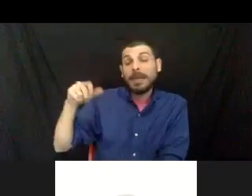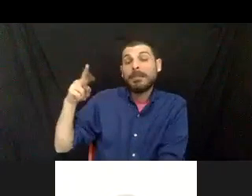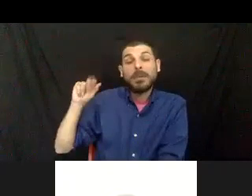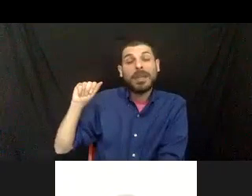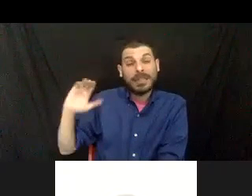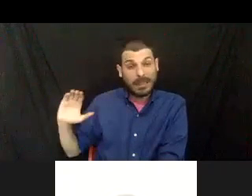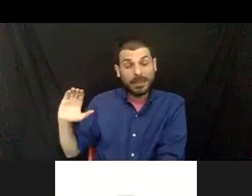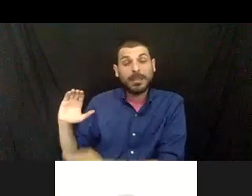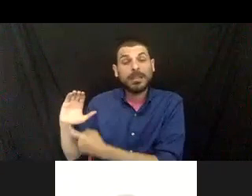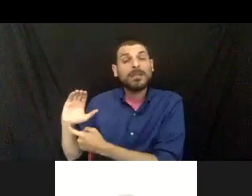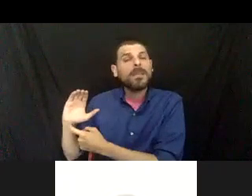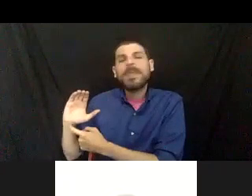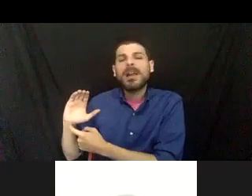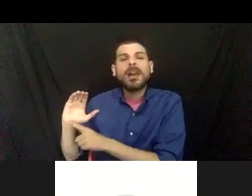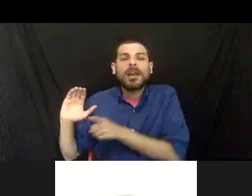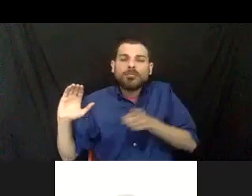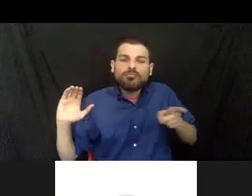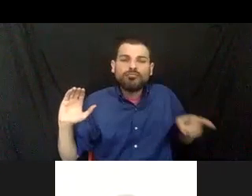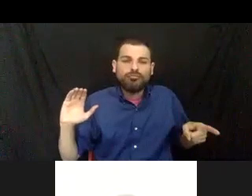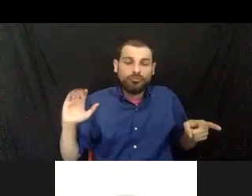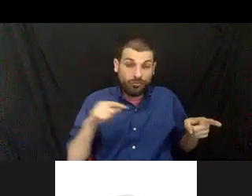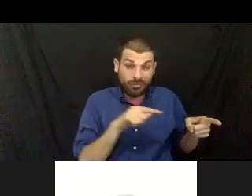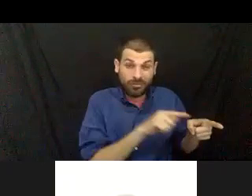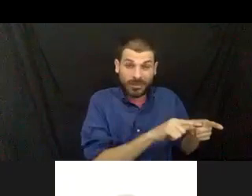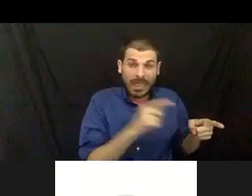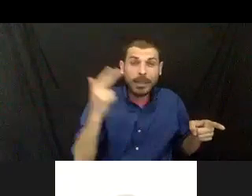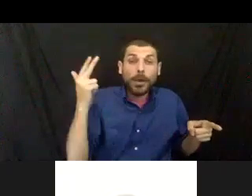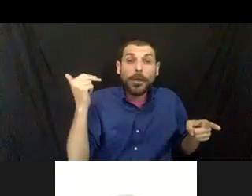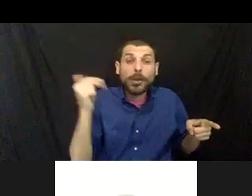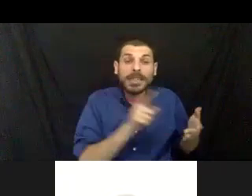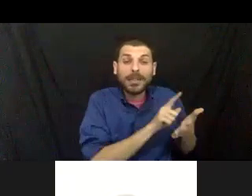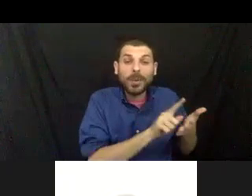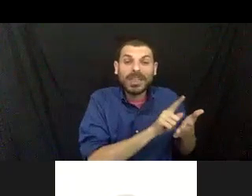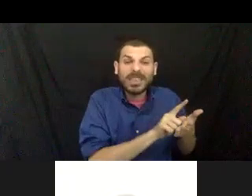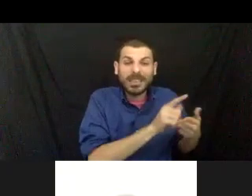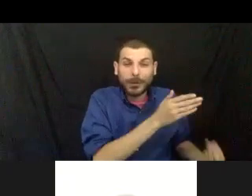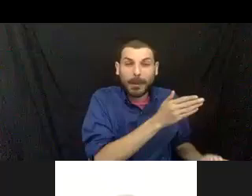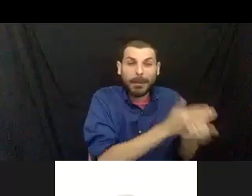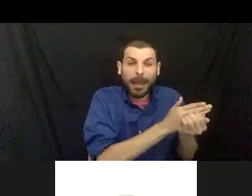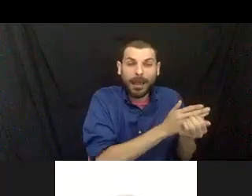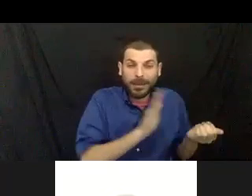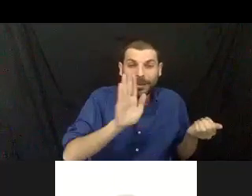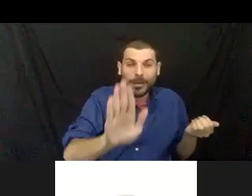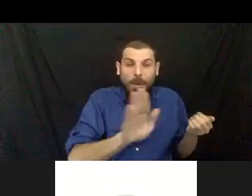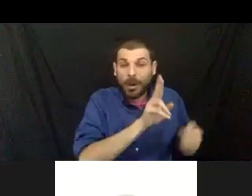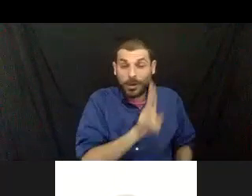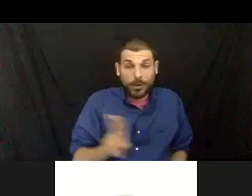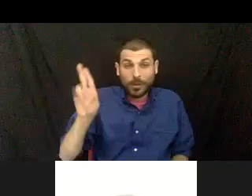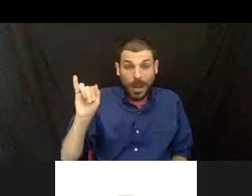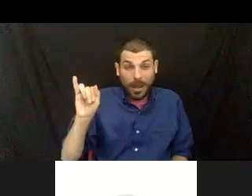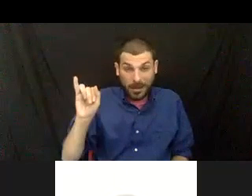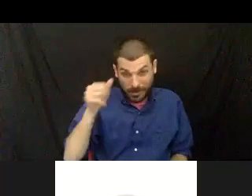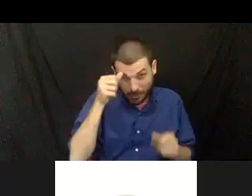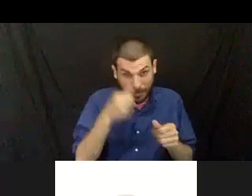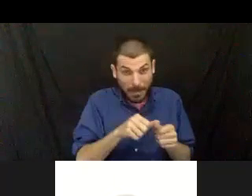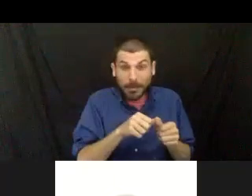13 weeks that you can get of regular unemployment. So regular unemployment usually lasts just